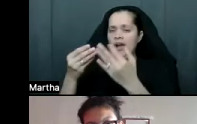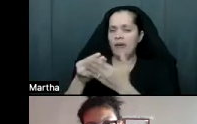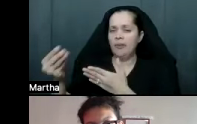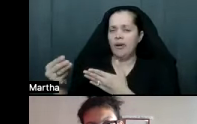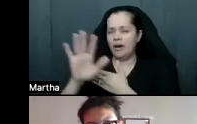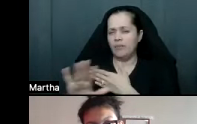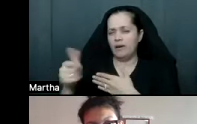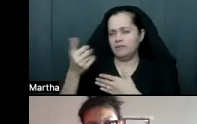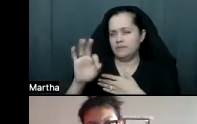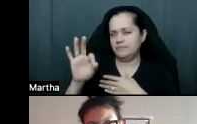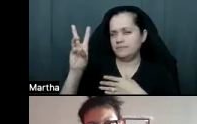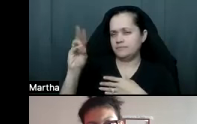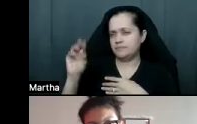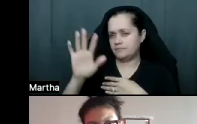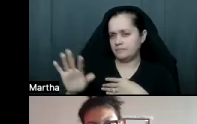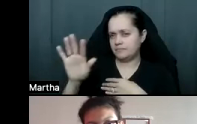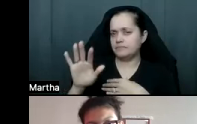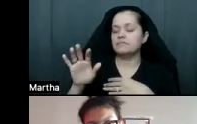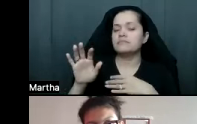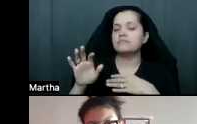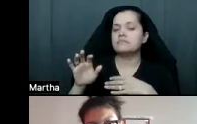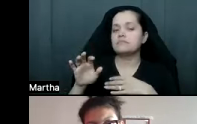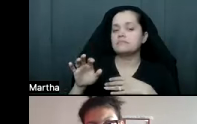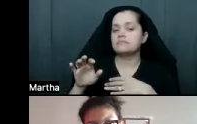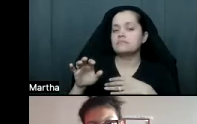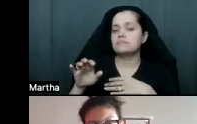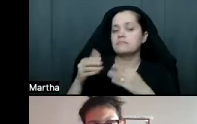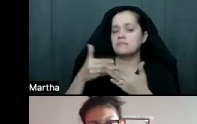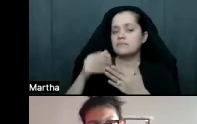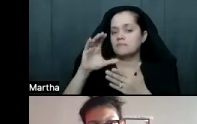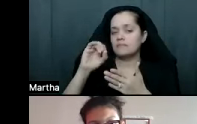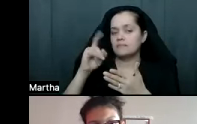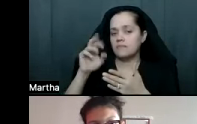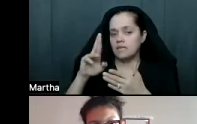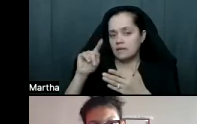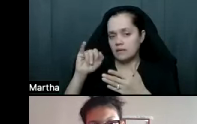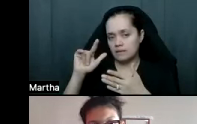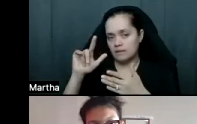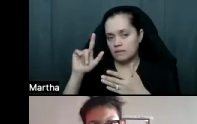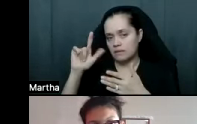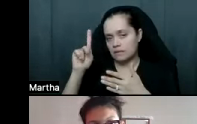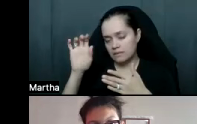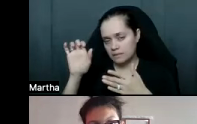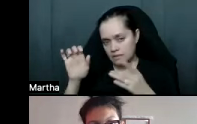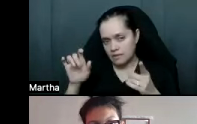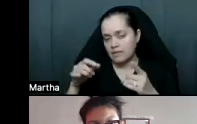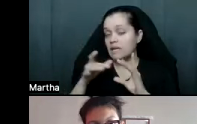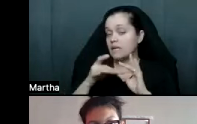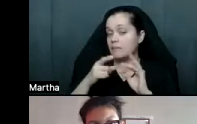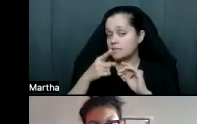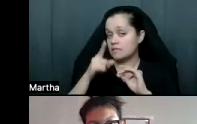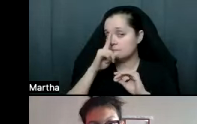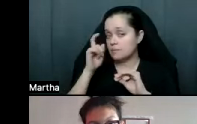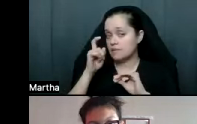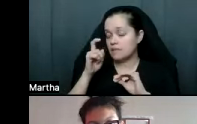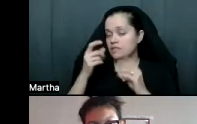around 1960 on the shore of Ottertail Lake. And I mentioned this because